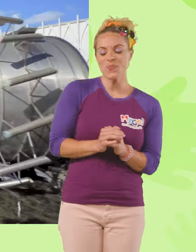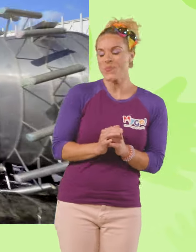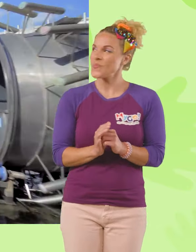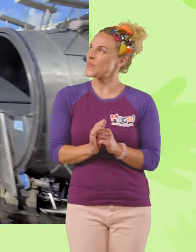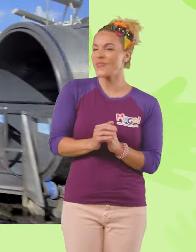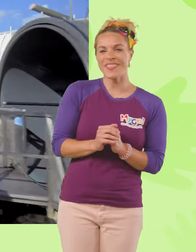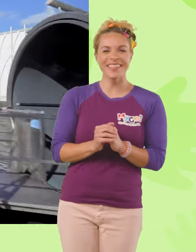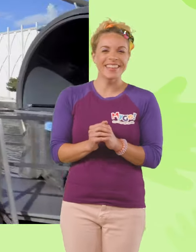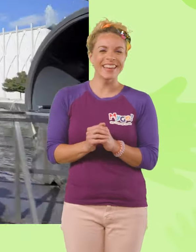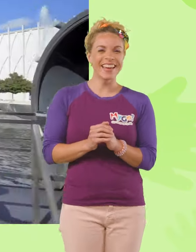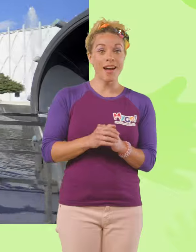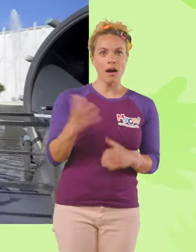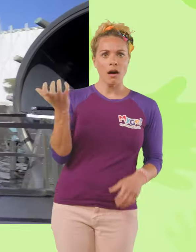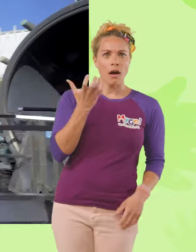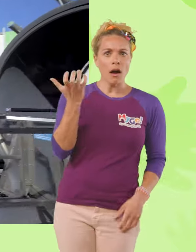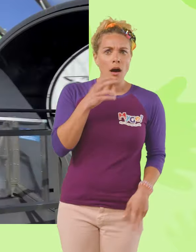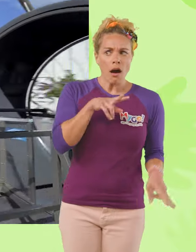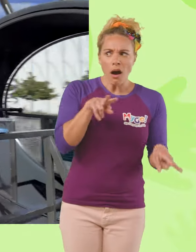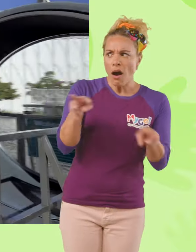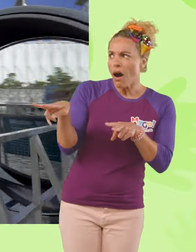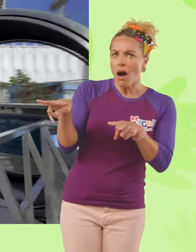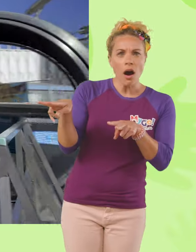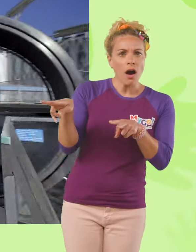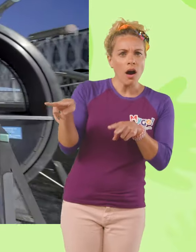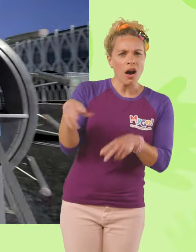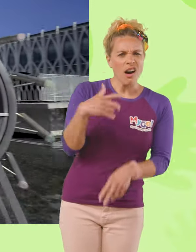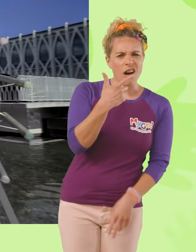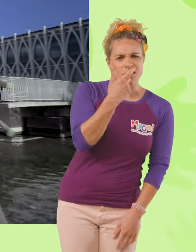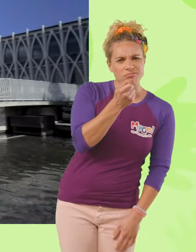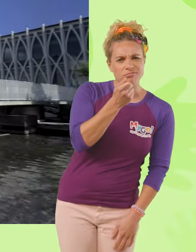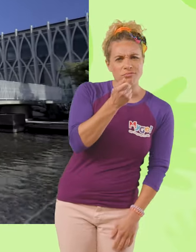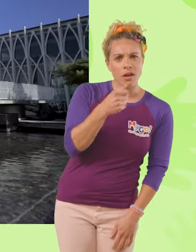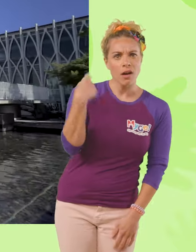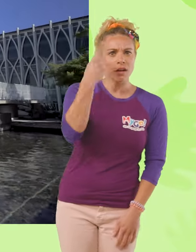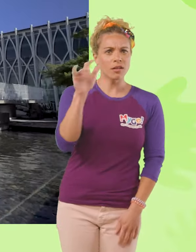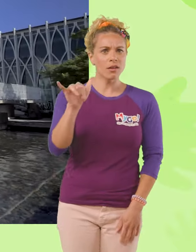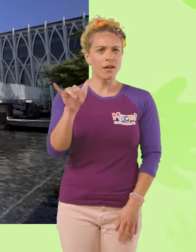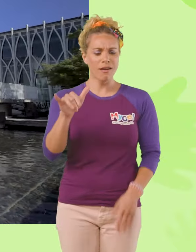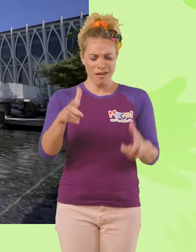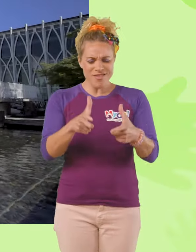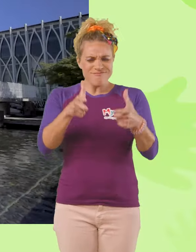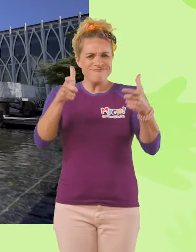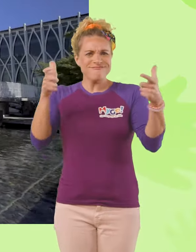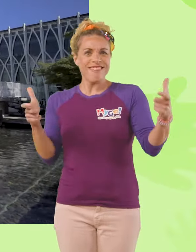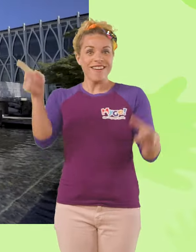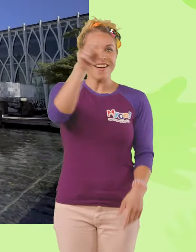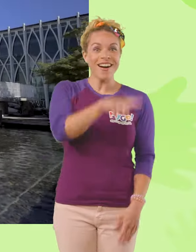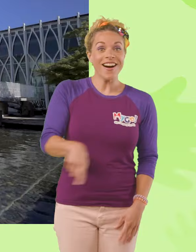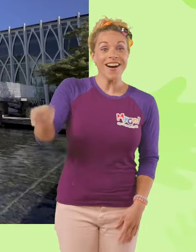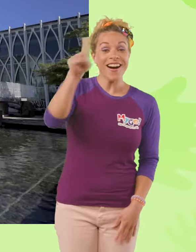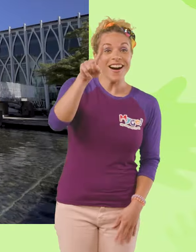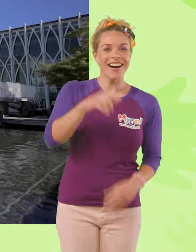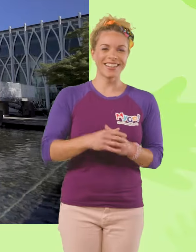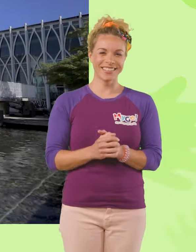Woo! Whoa, look at this. Interesting. This looks like a giant